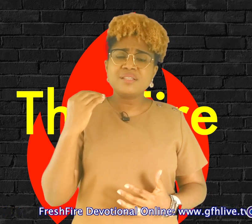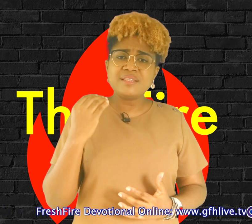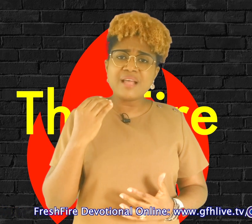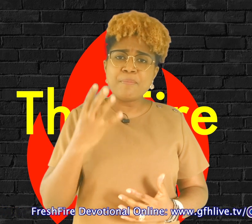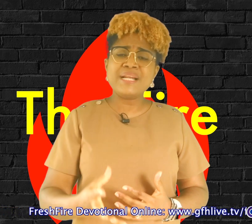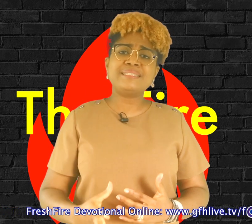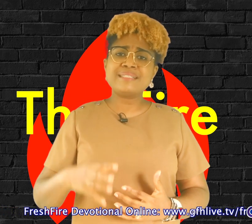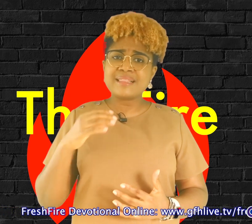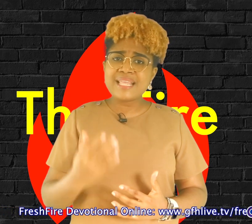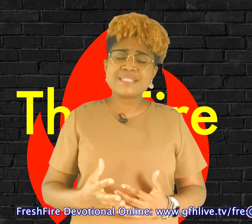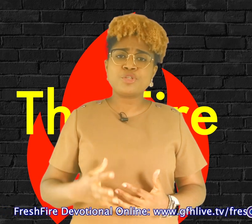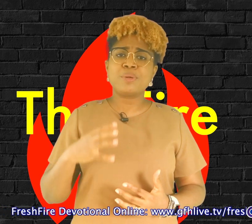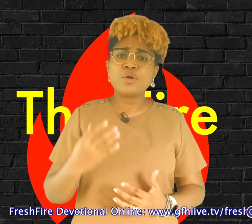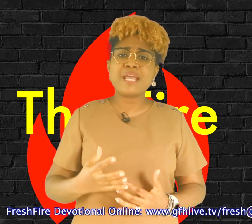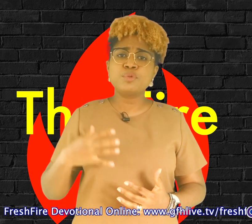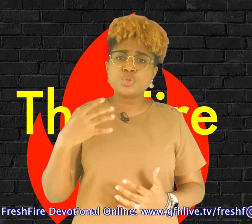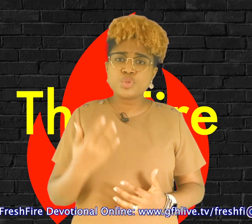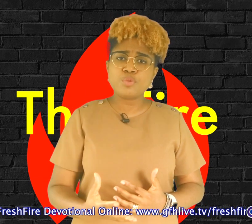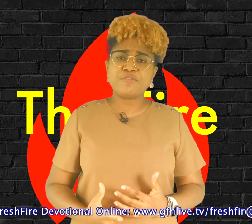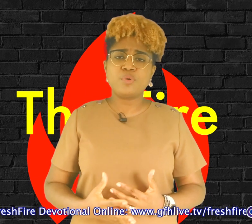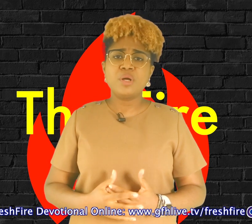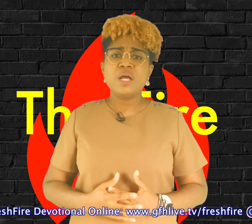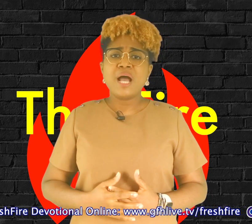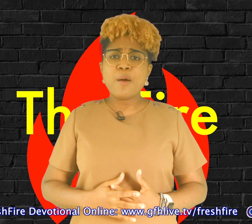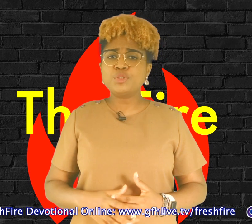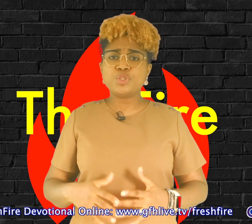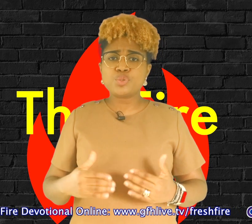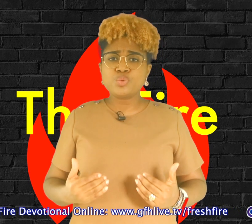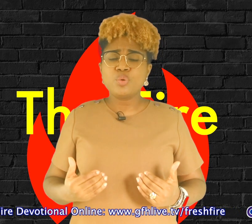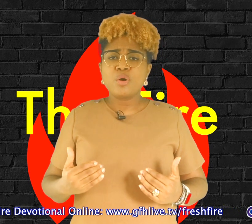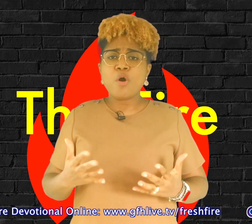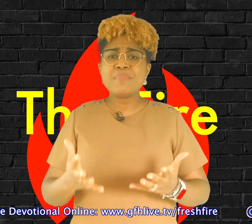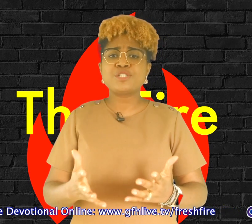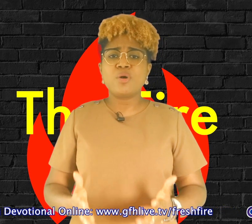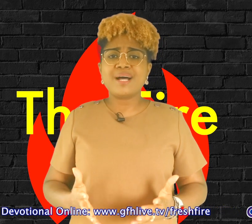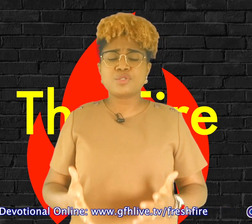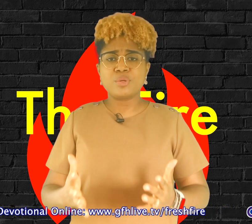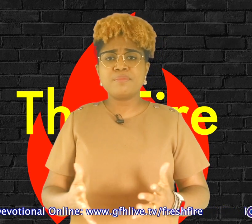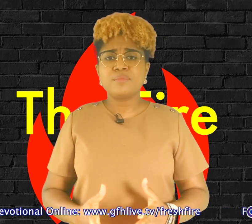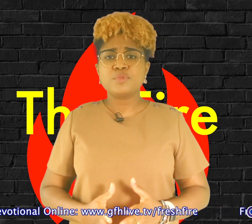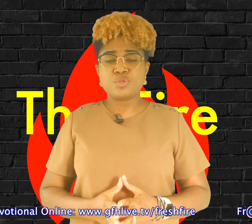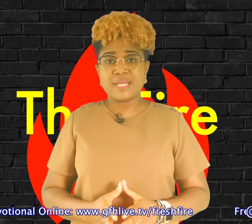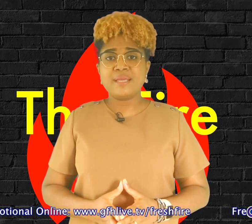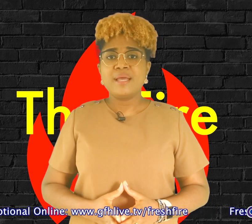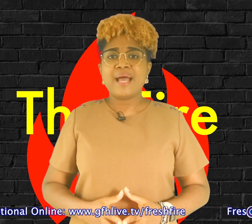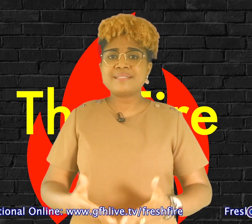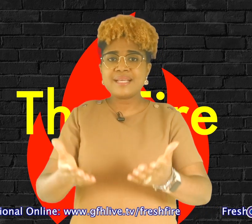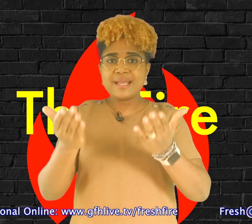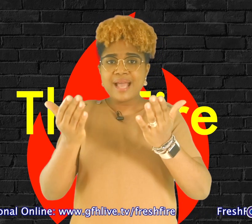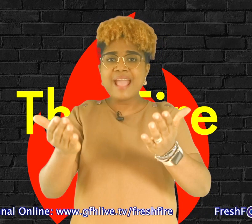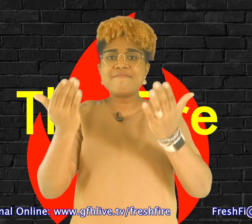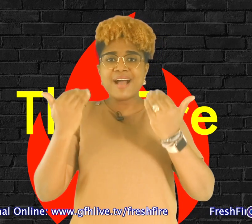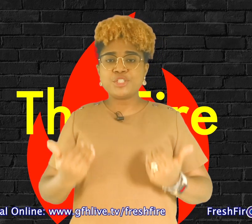you abilities and things that you were not able to do before? I want you to commit your heart to him today